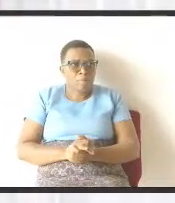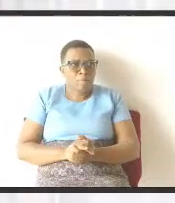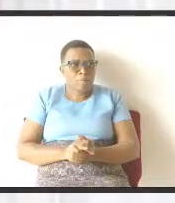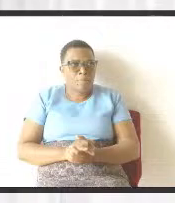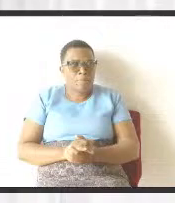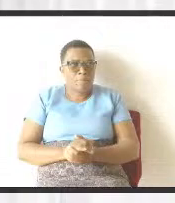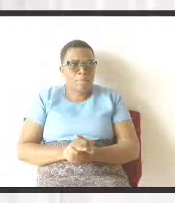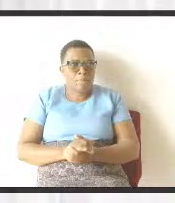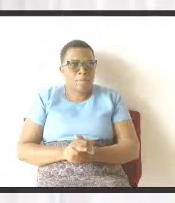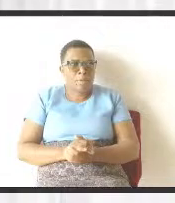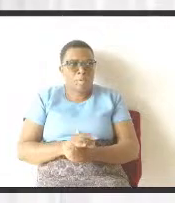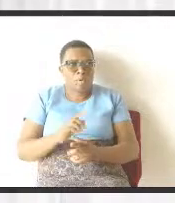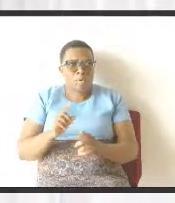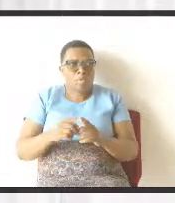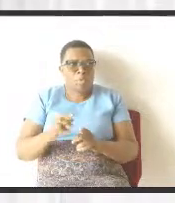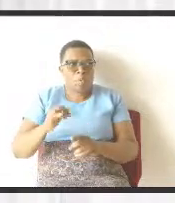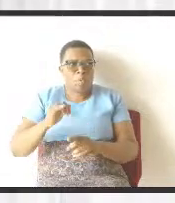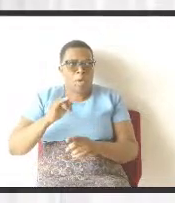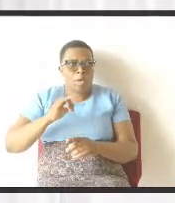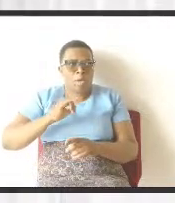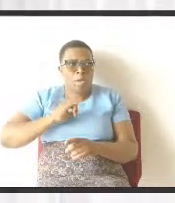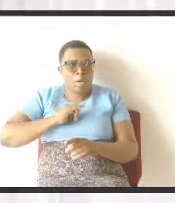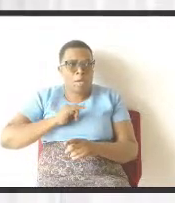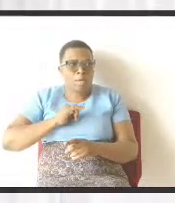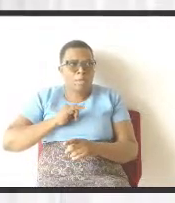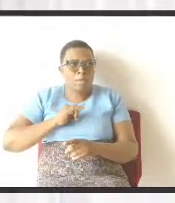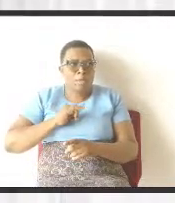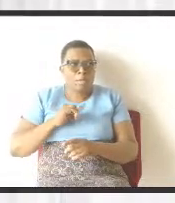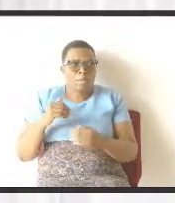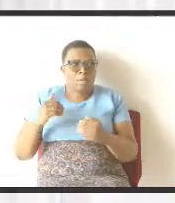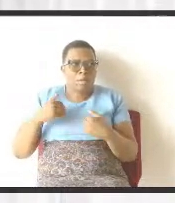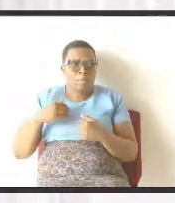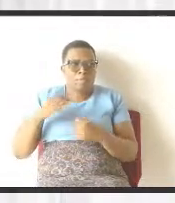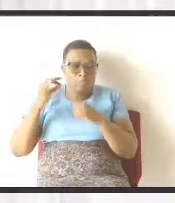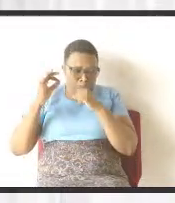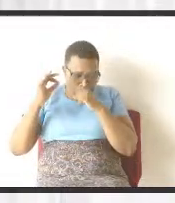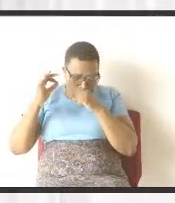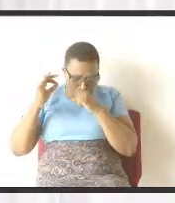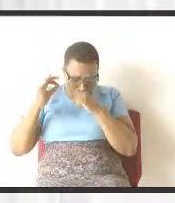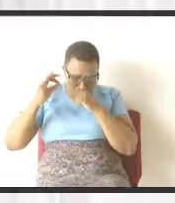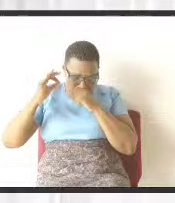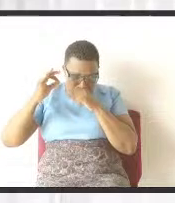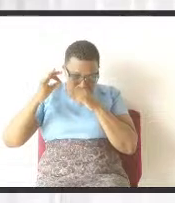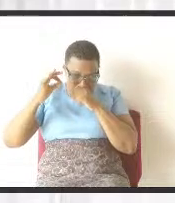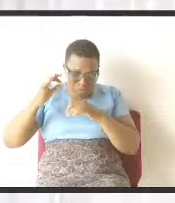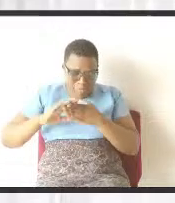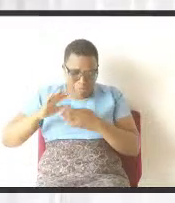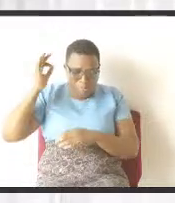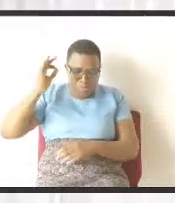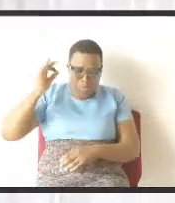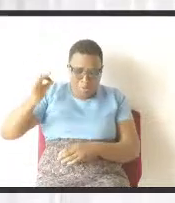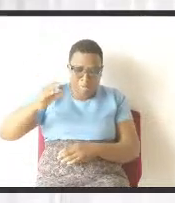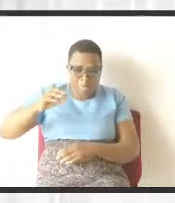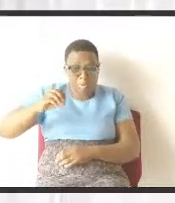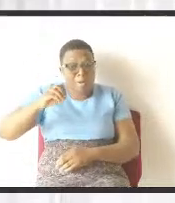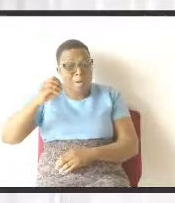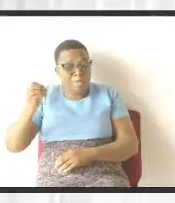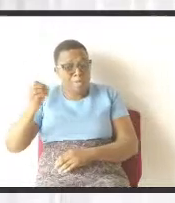Lest that by any means, when I have preached to